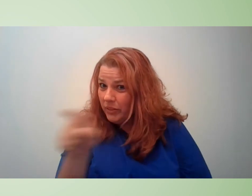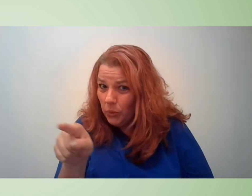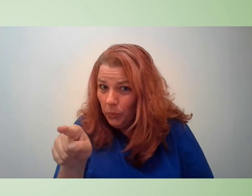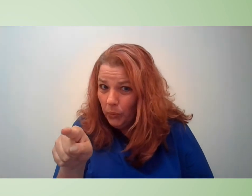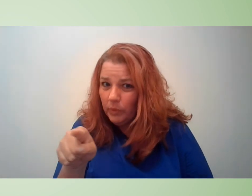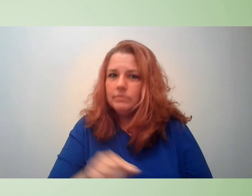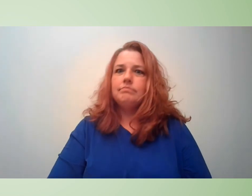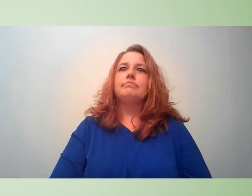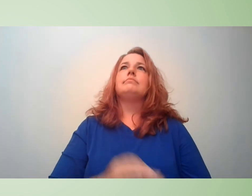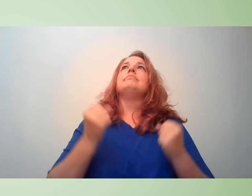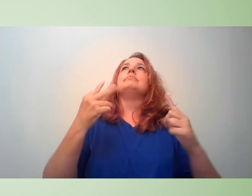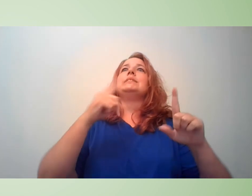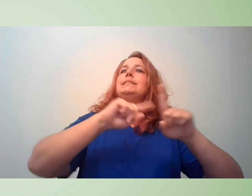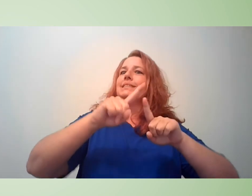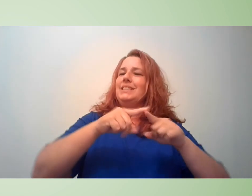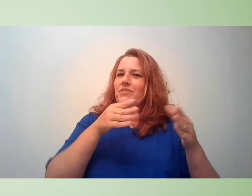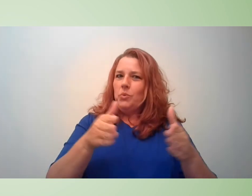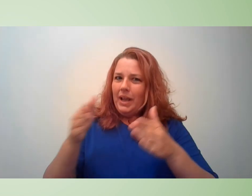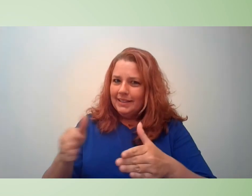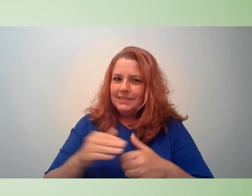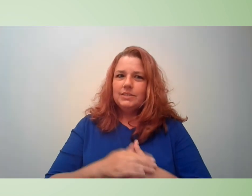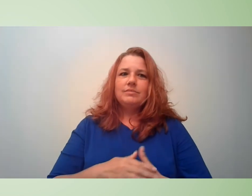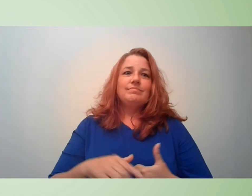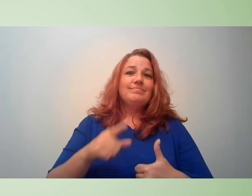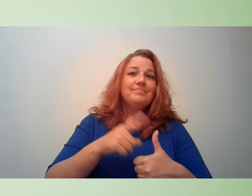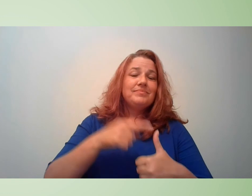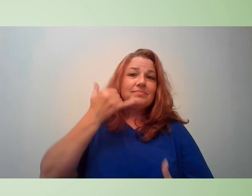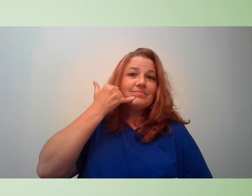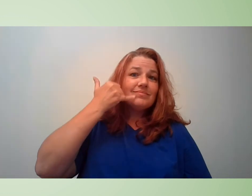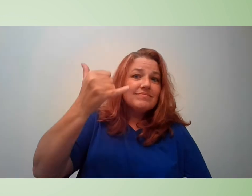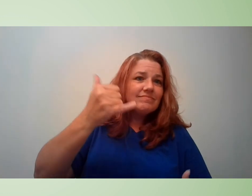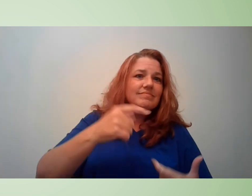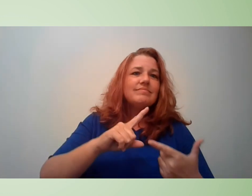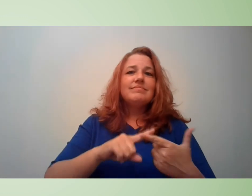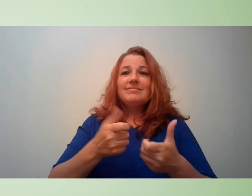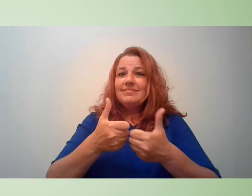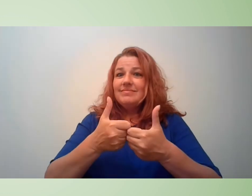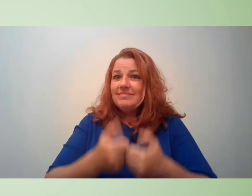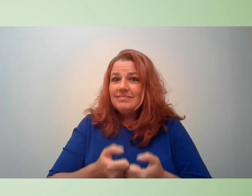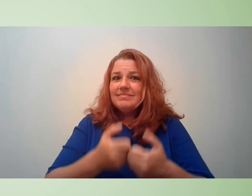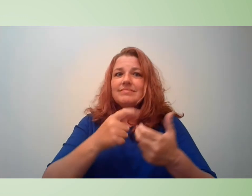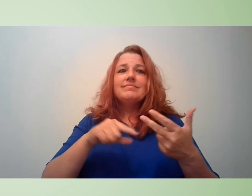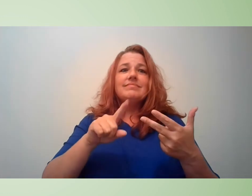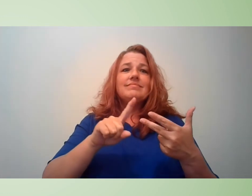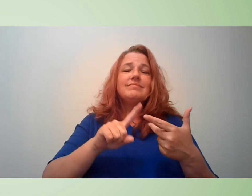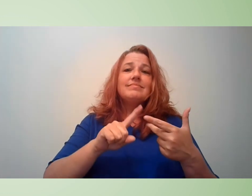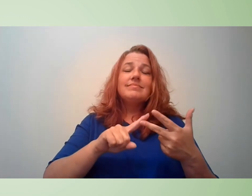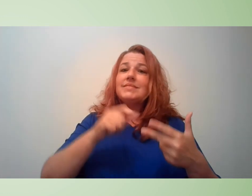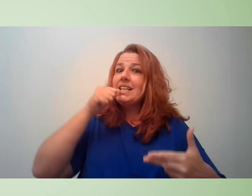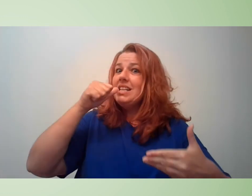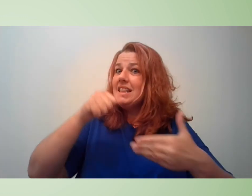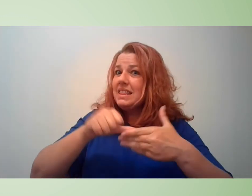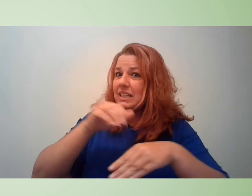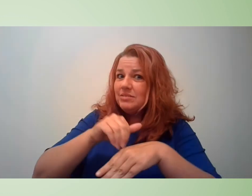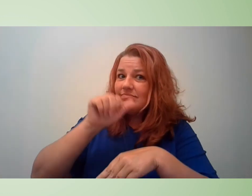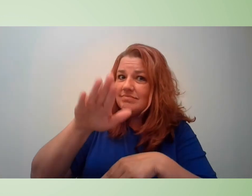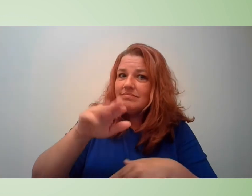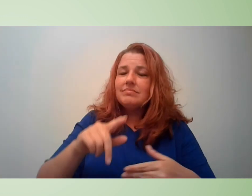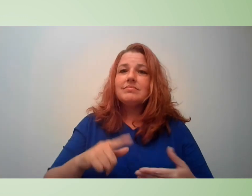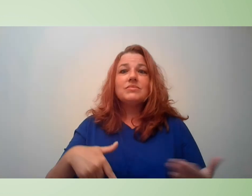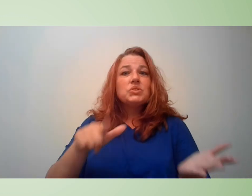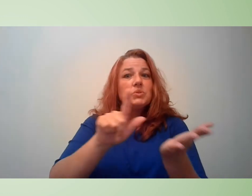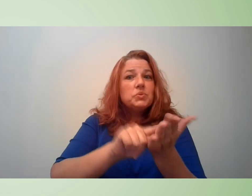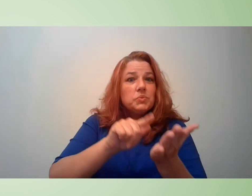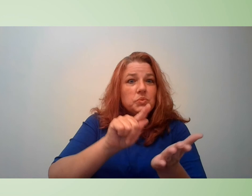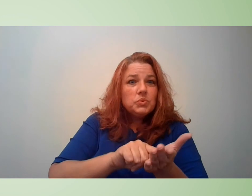phone, text, letter, newsletter, website, Facebook. Check out the list in this presentation for all the ways GSD